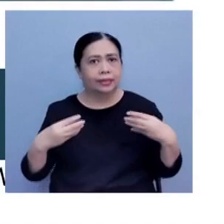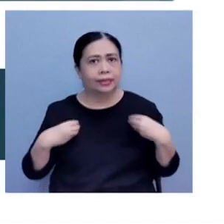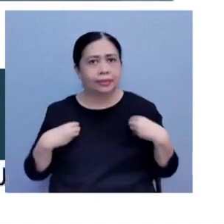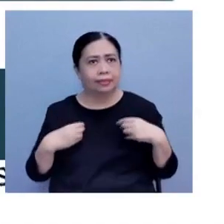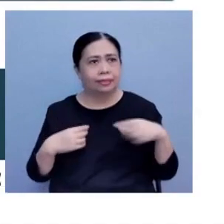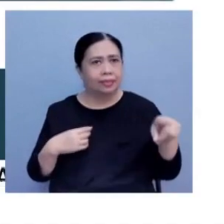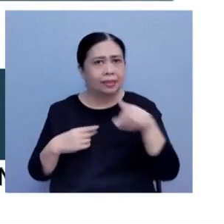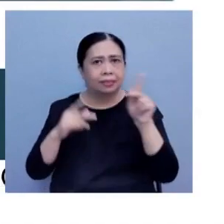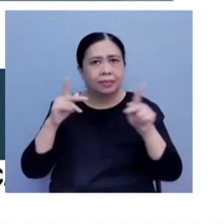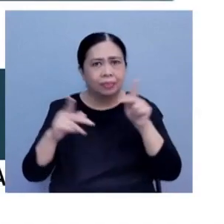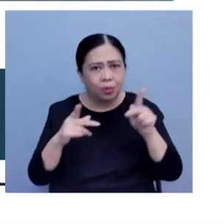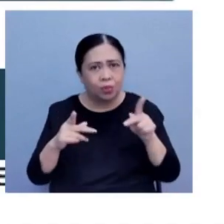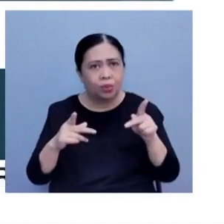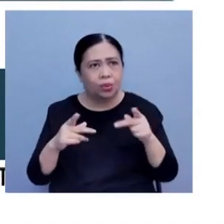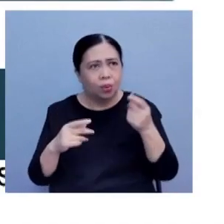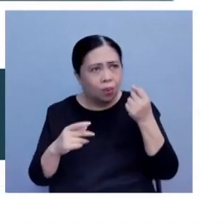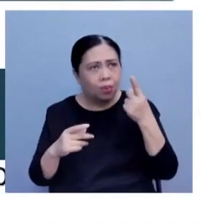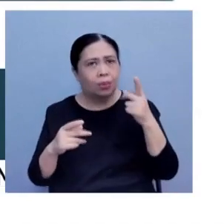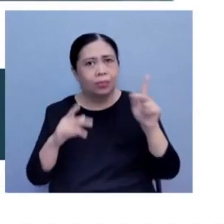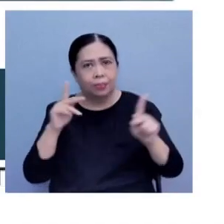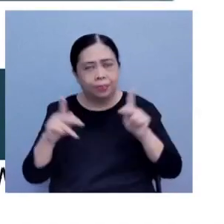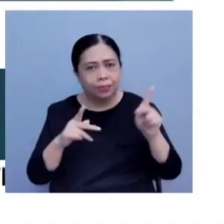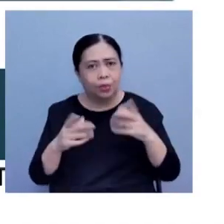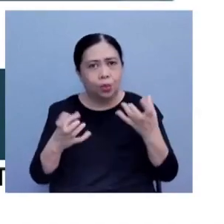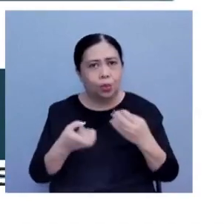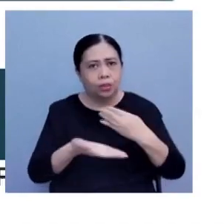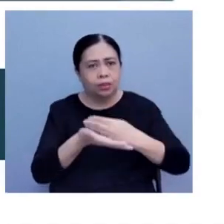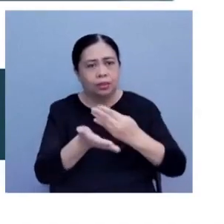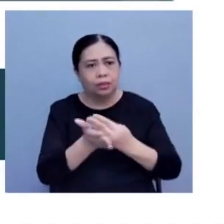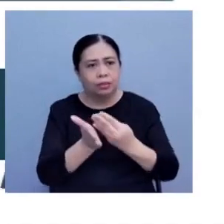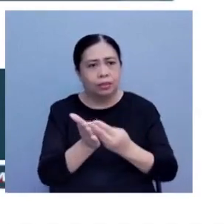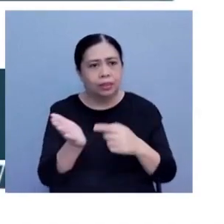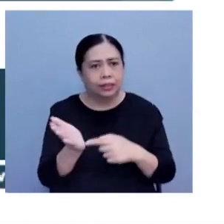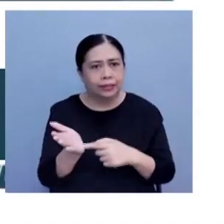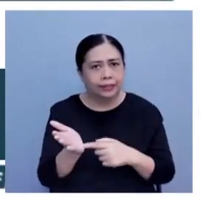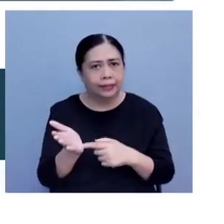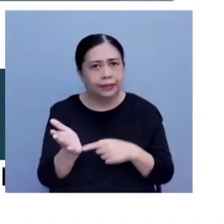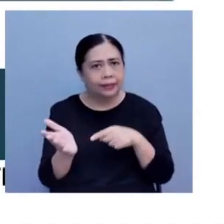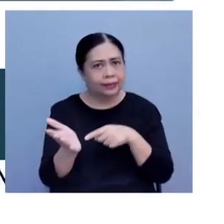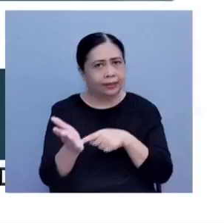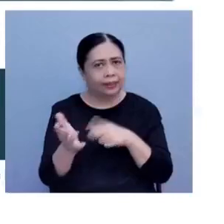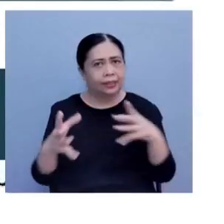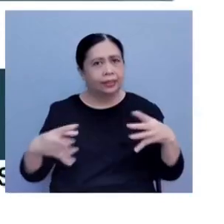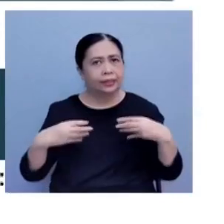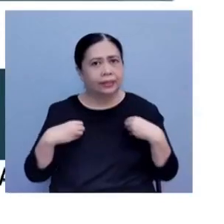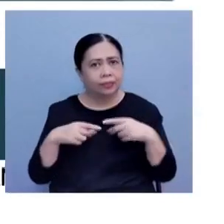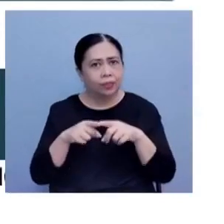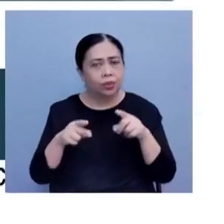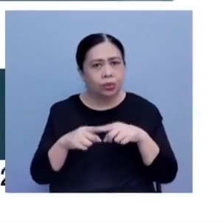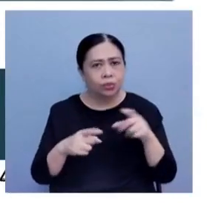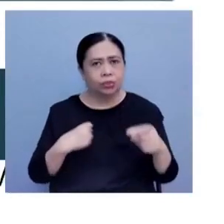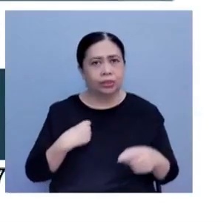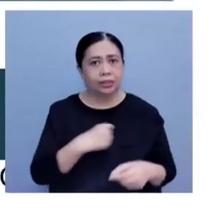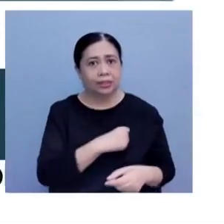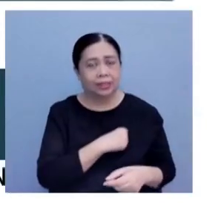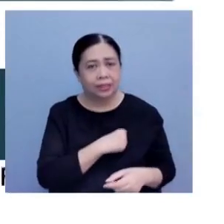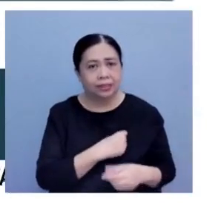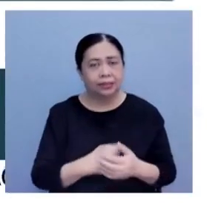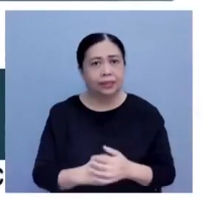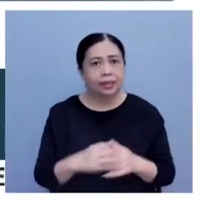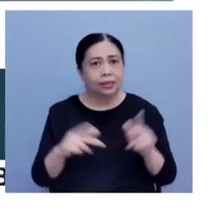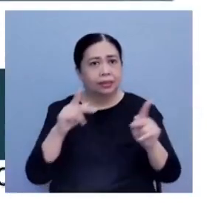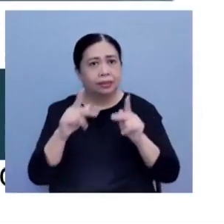people. We want a budget that is can be accepted also by the Senate. And the